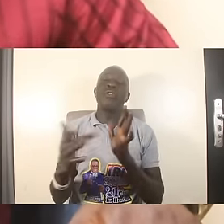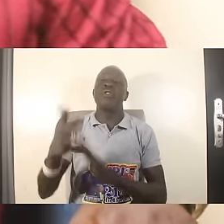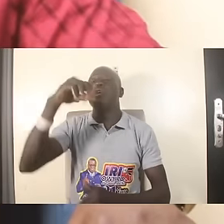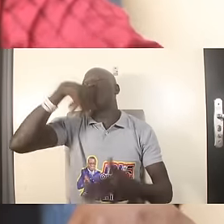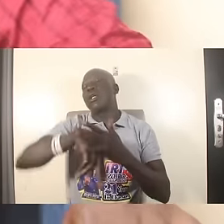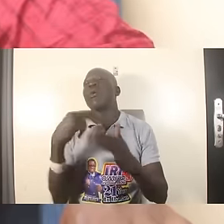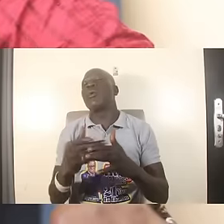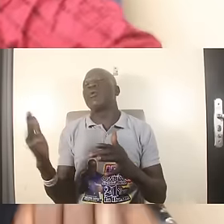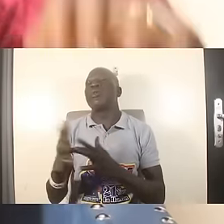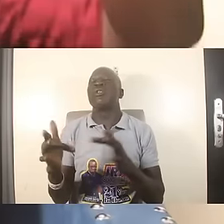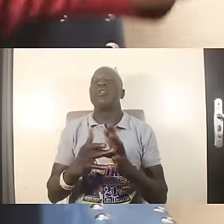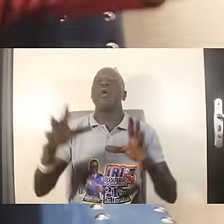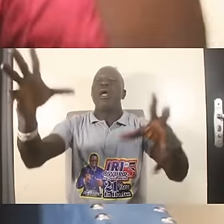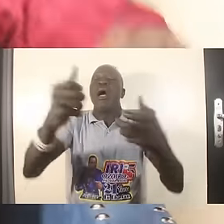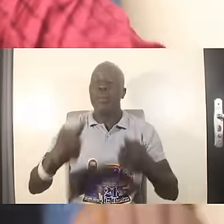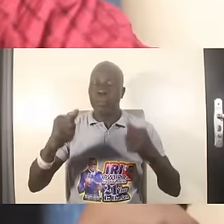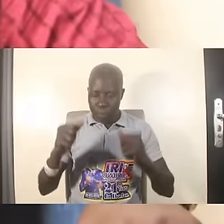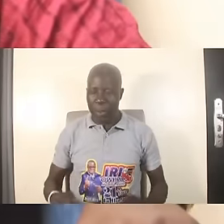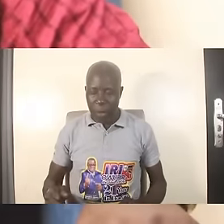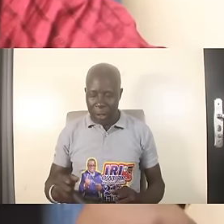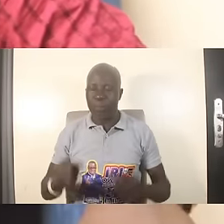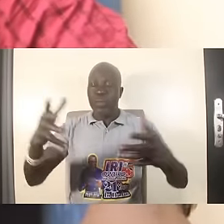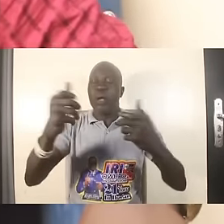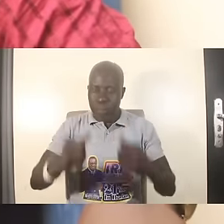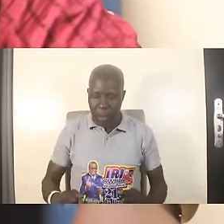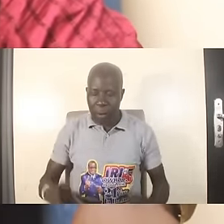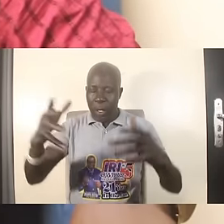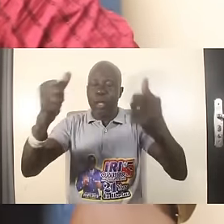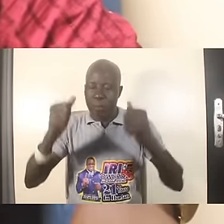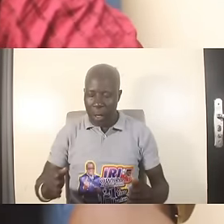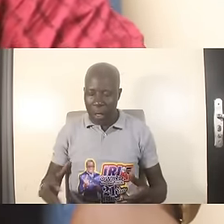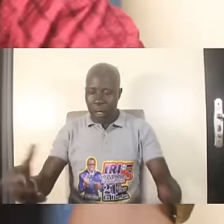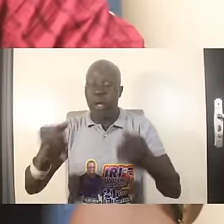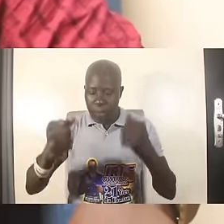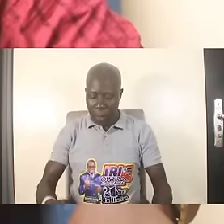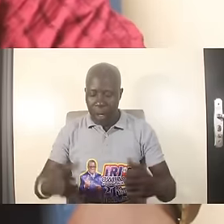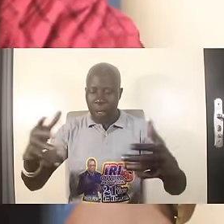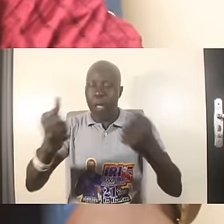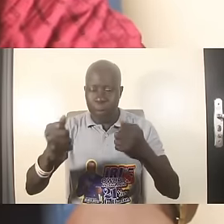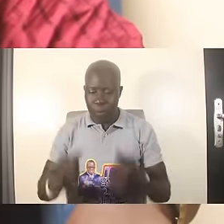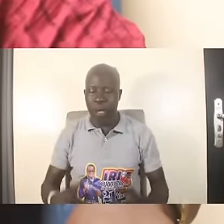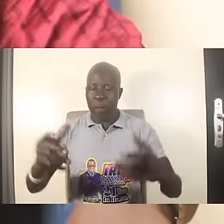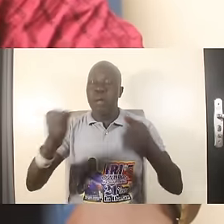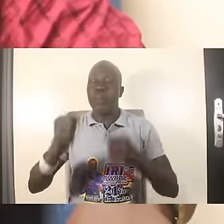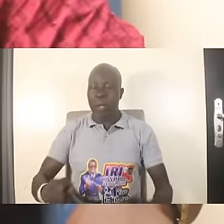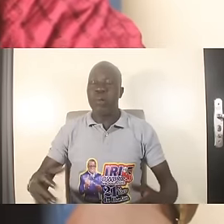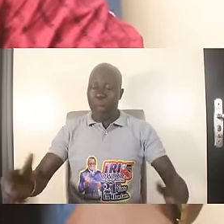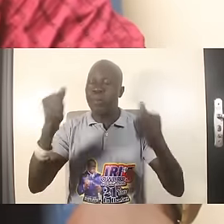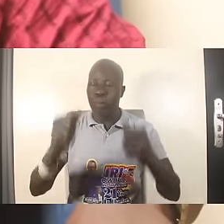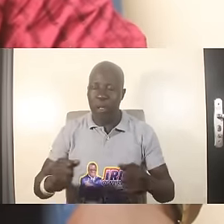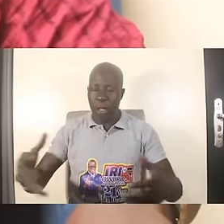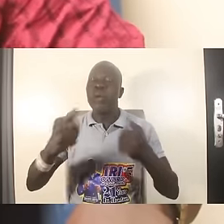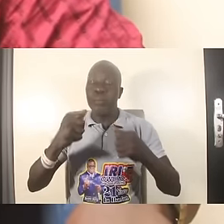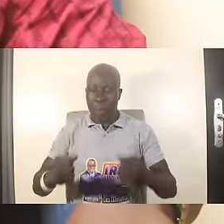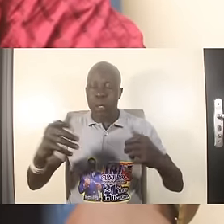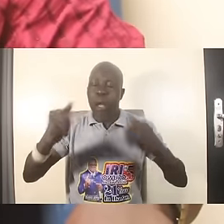Lo po Jesus. In the name of Jesus. O ya agbara. Amen. Agbara. Amen. Amen. Amen. Amen.